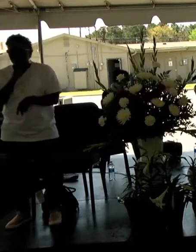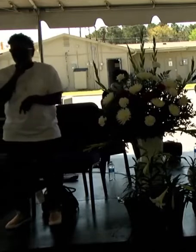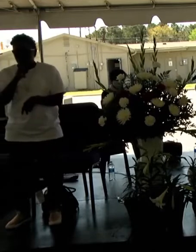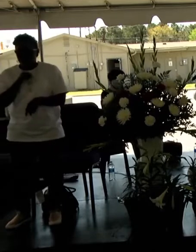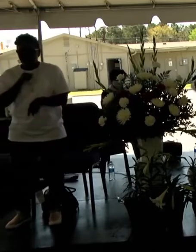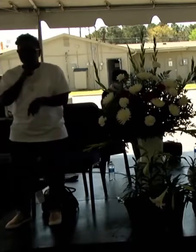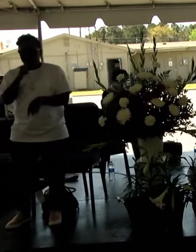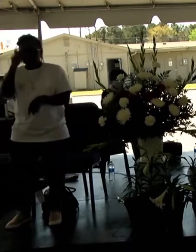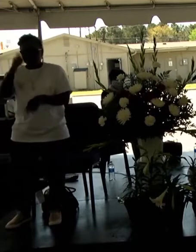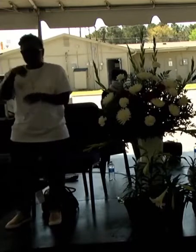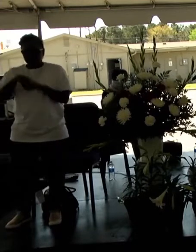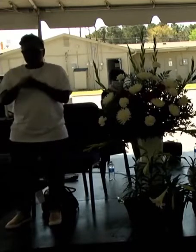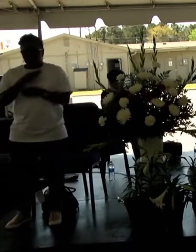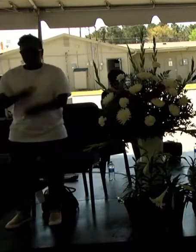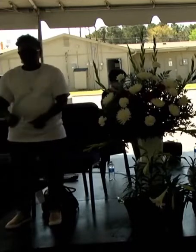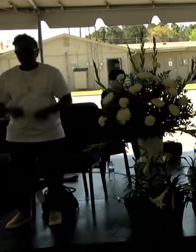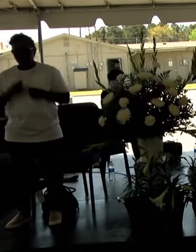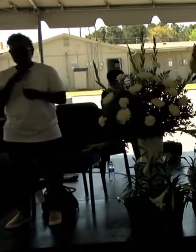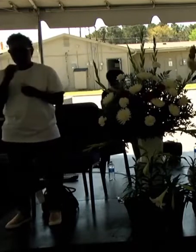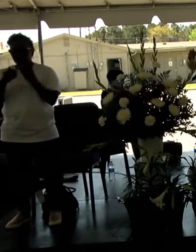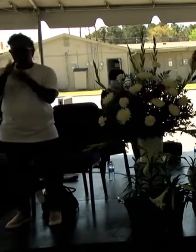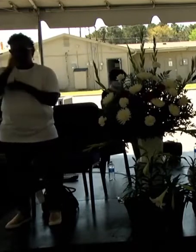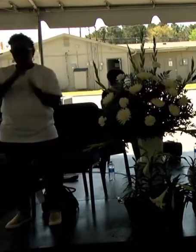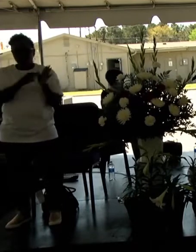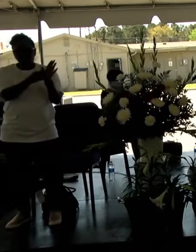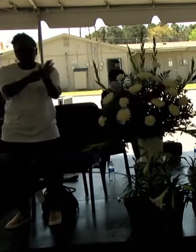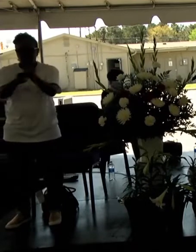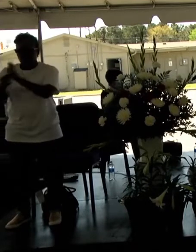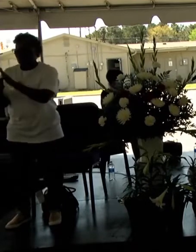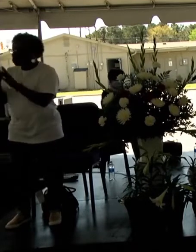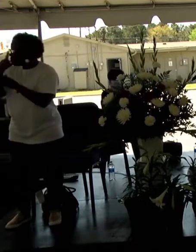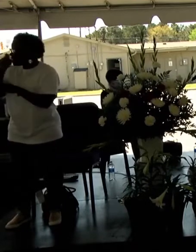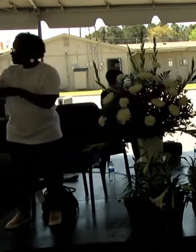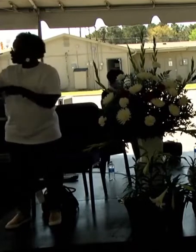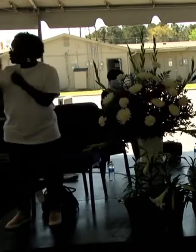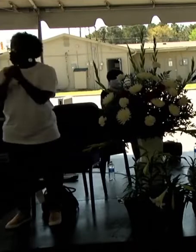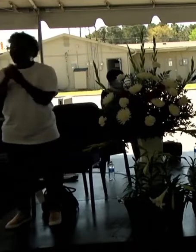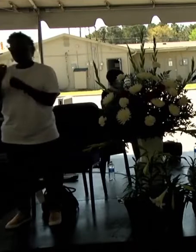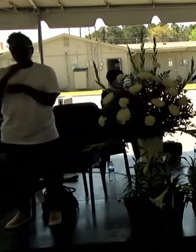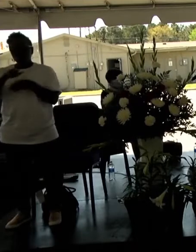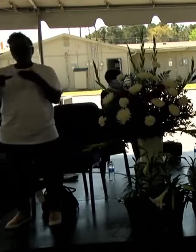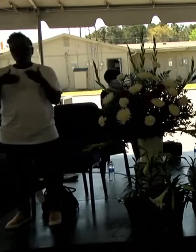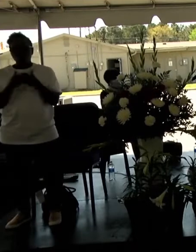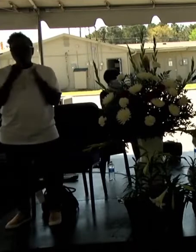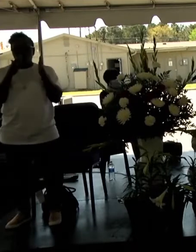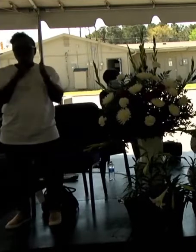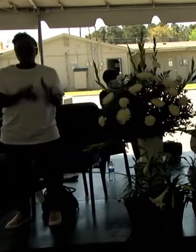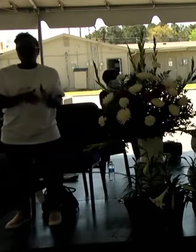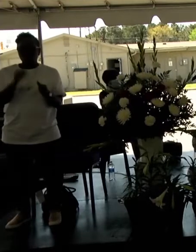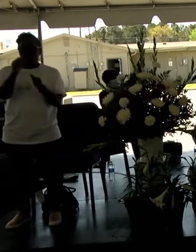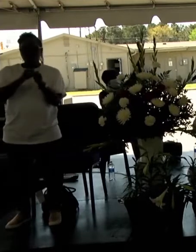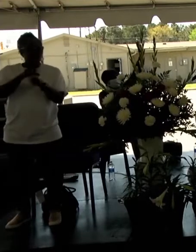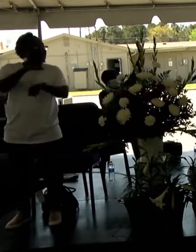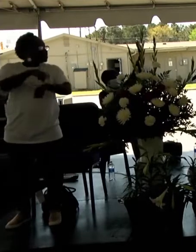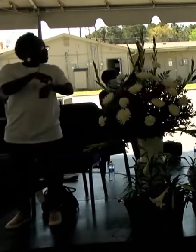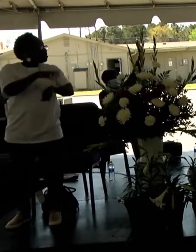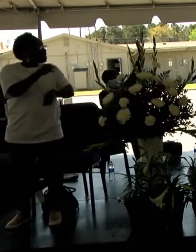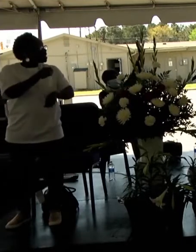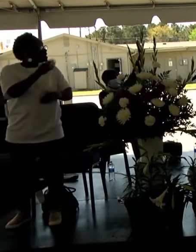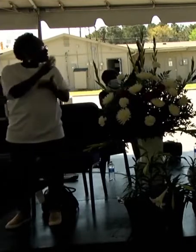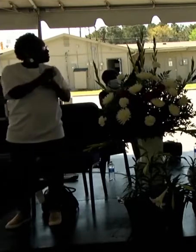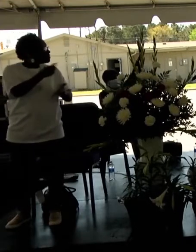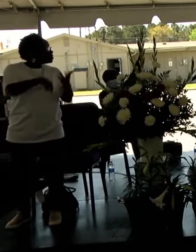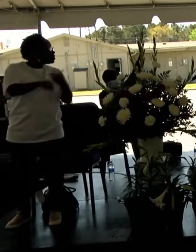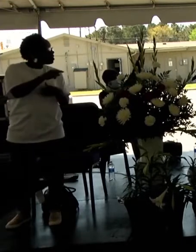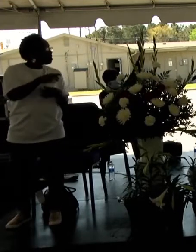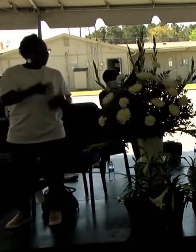my life. And what God is showing you is because he's a resurrection, he's with you all the way, every time you need. And let me tell you